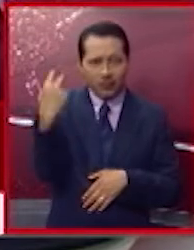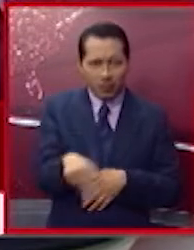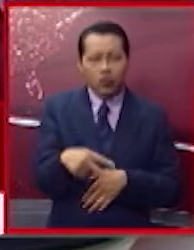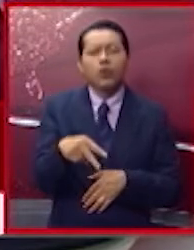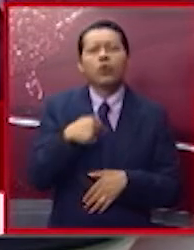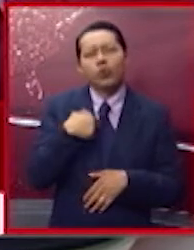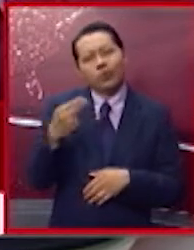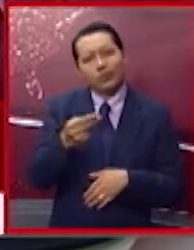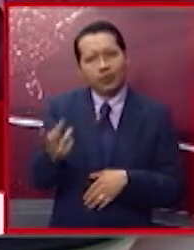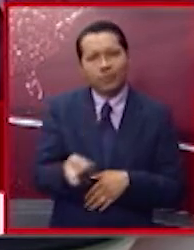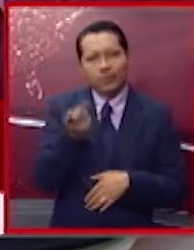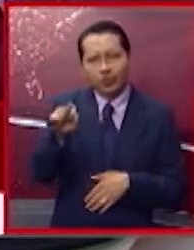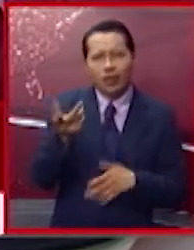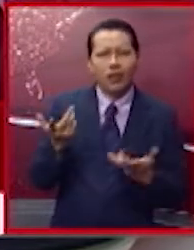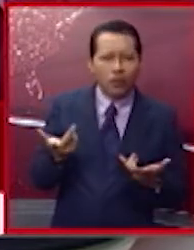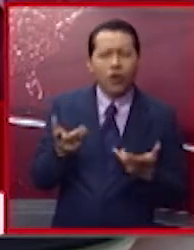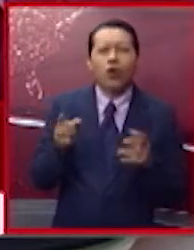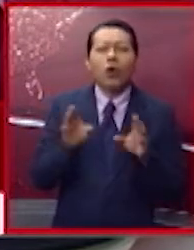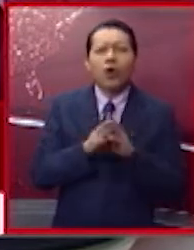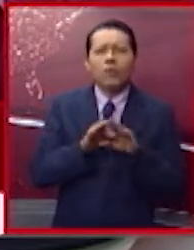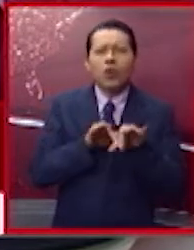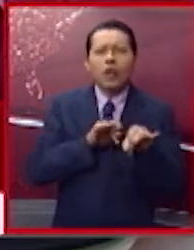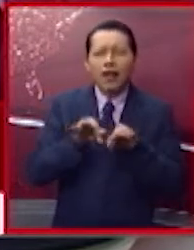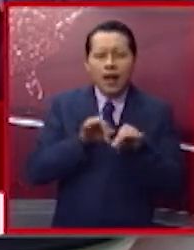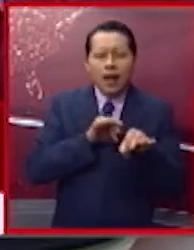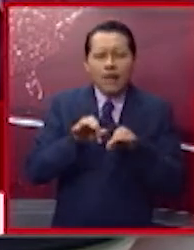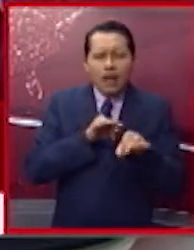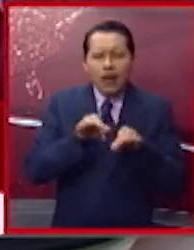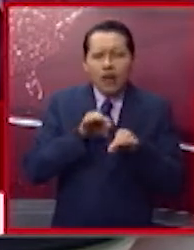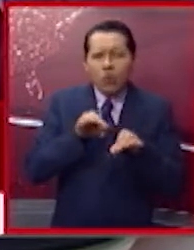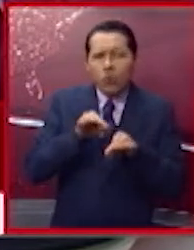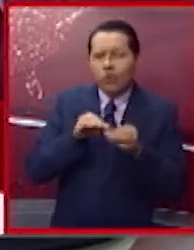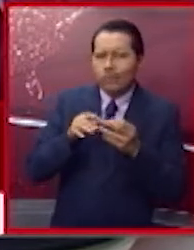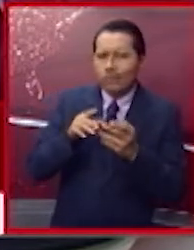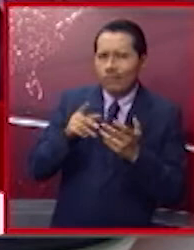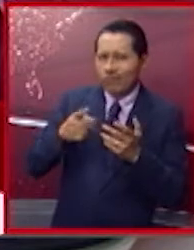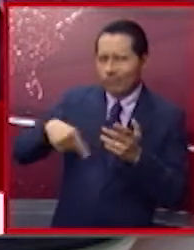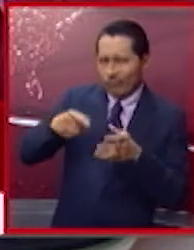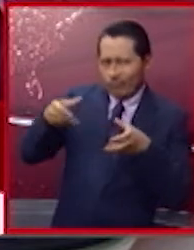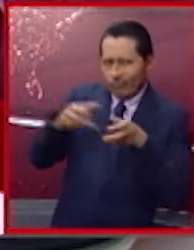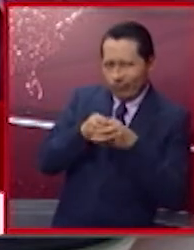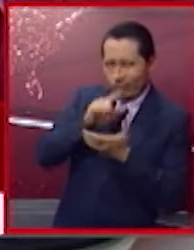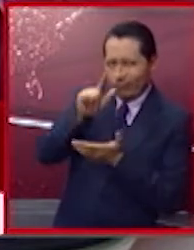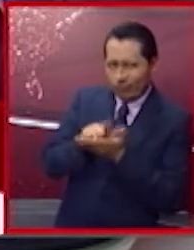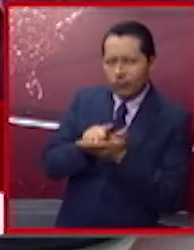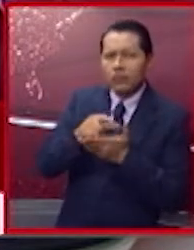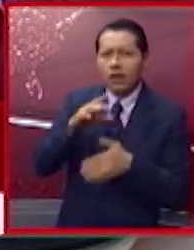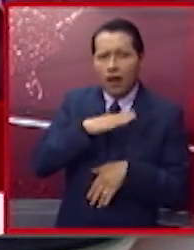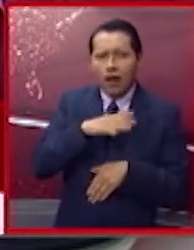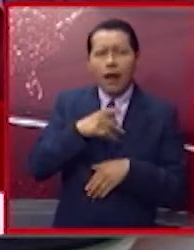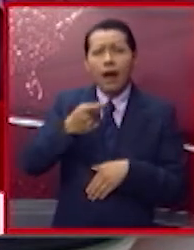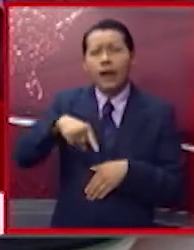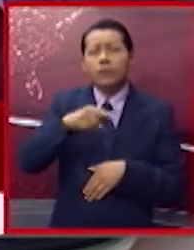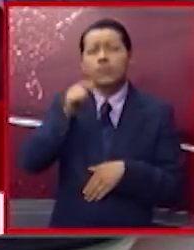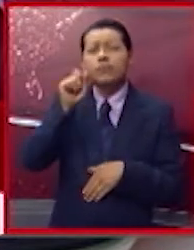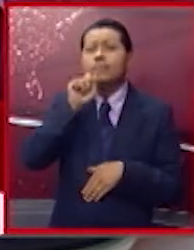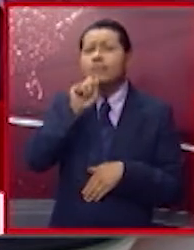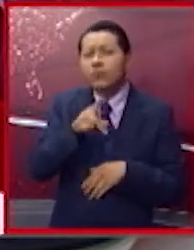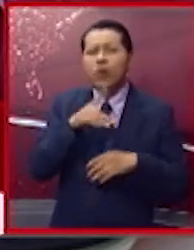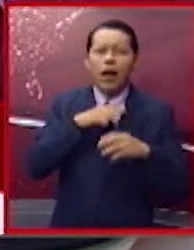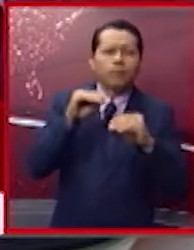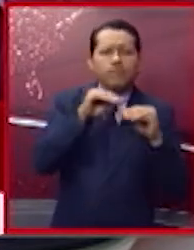of our lawmakers in Mexico. When they are working in debate about economic issues, all the time we